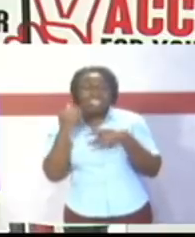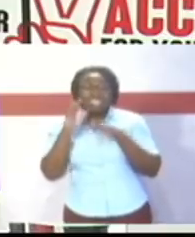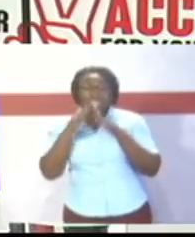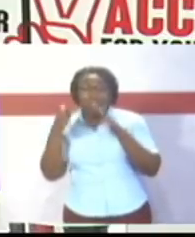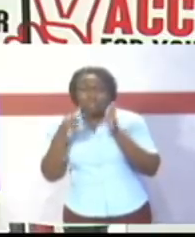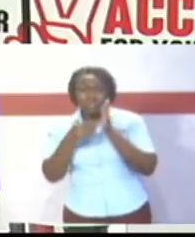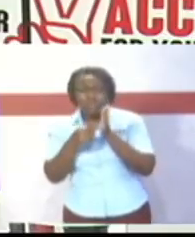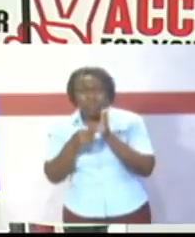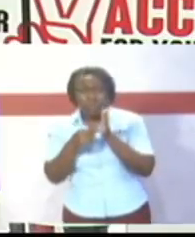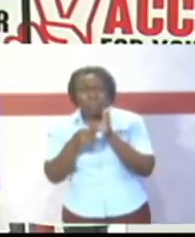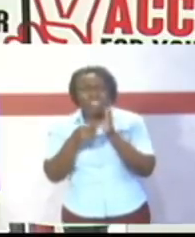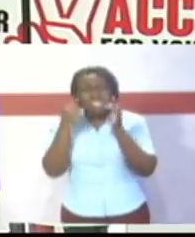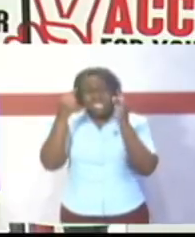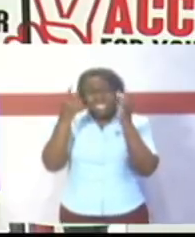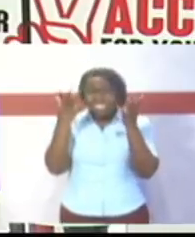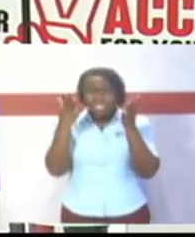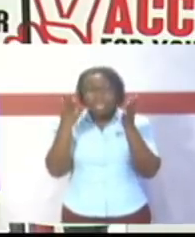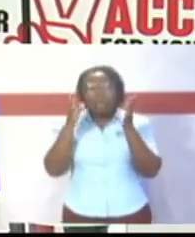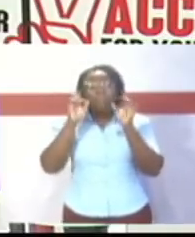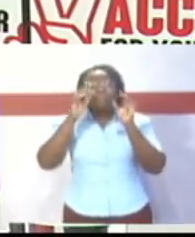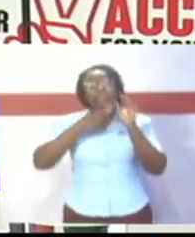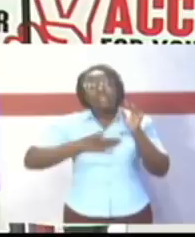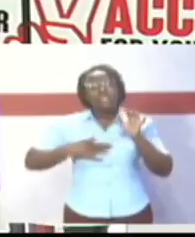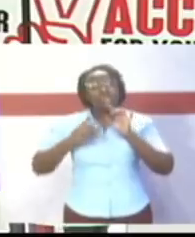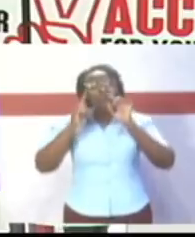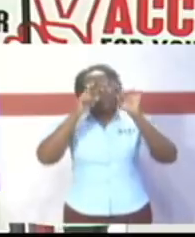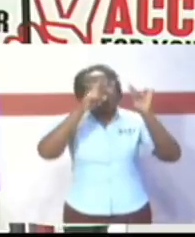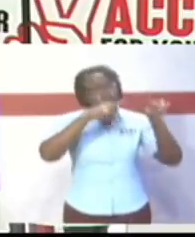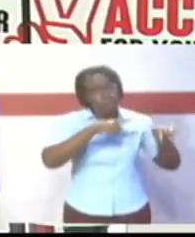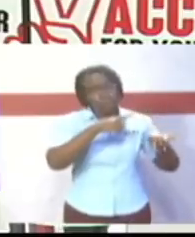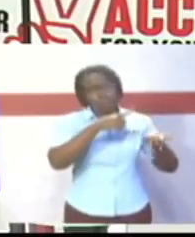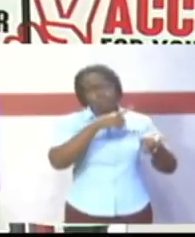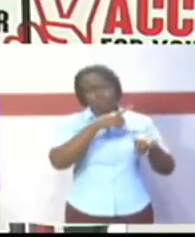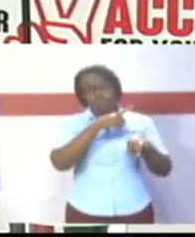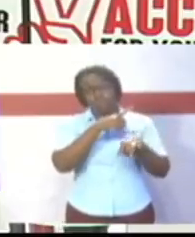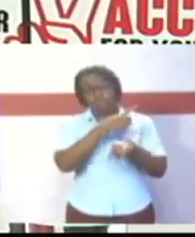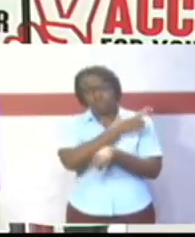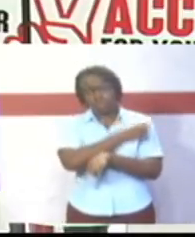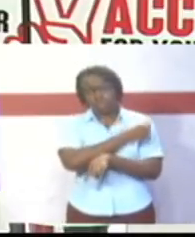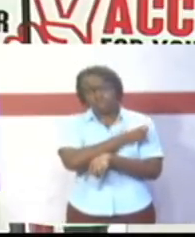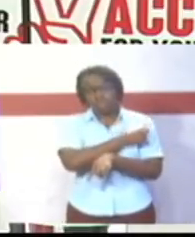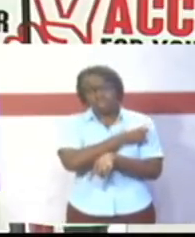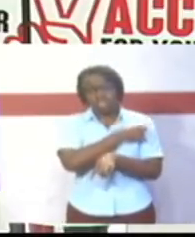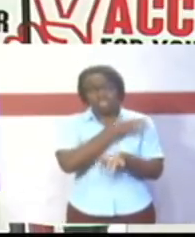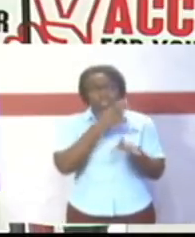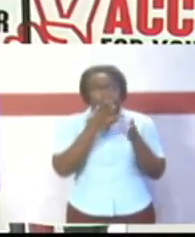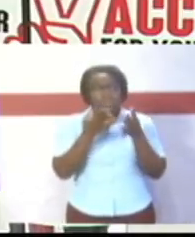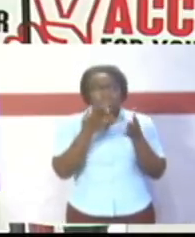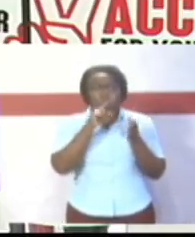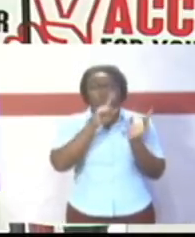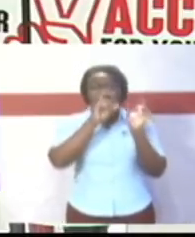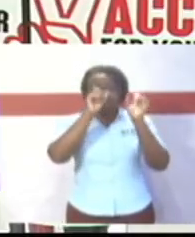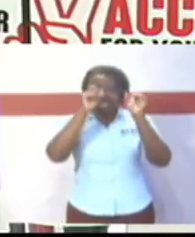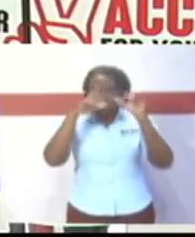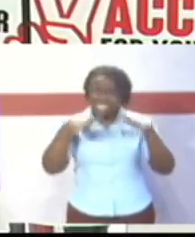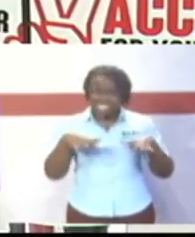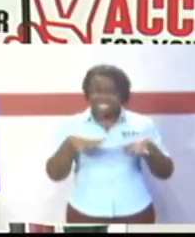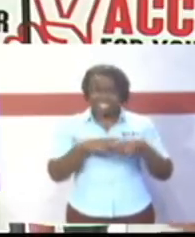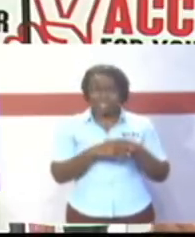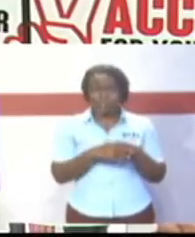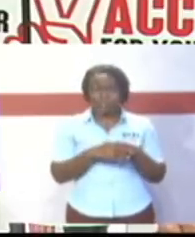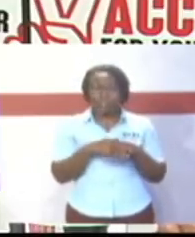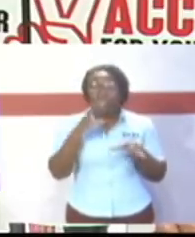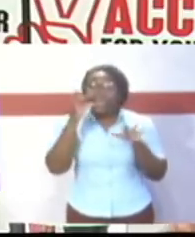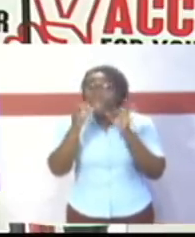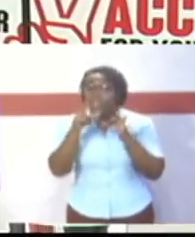To get tested, know your status, and if you are one of the persons who wish to be vaccinated for that